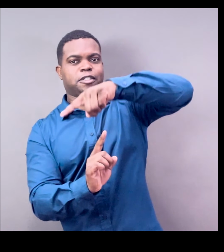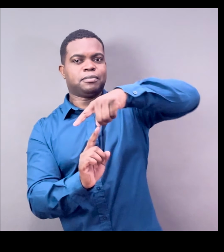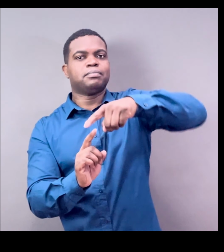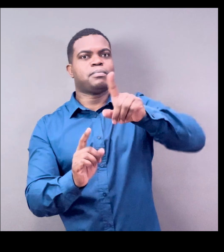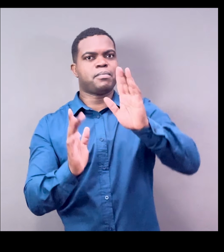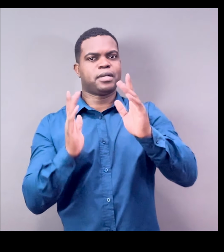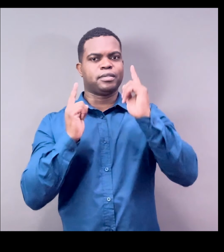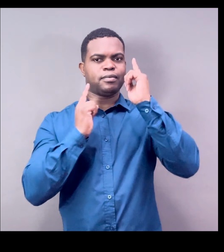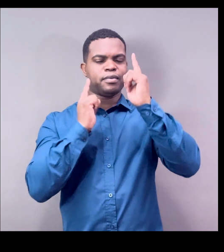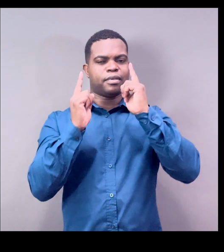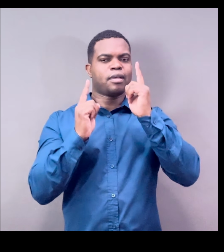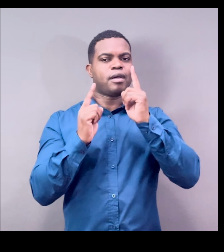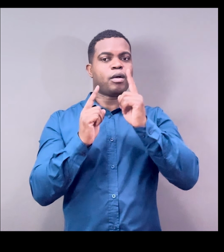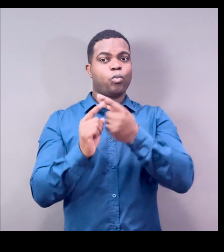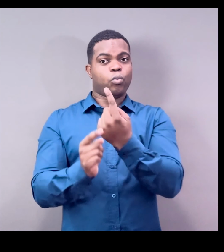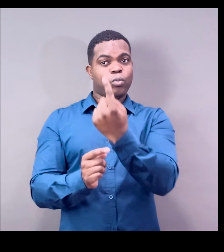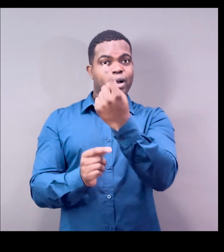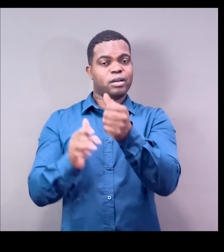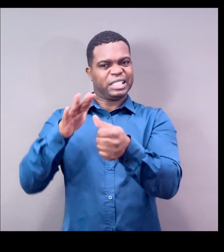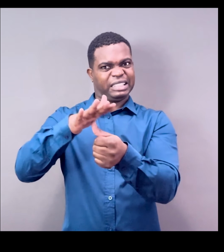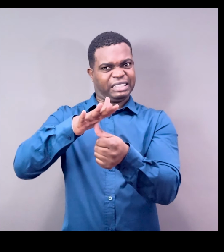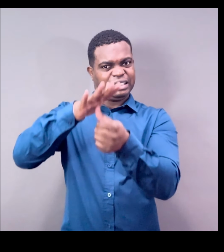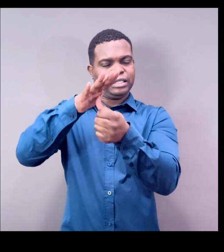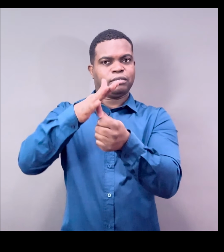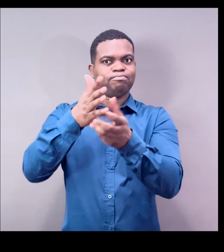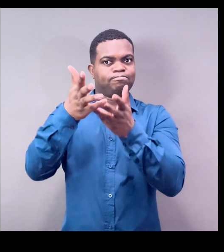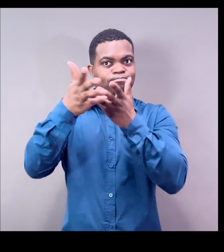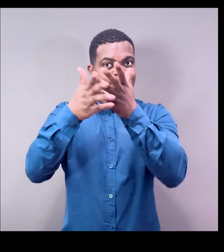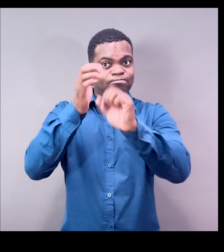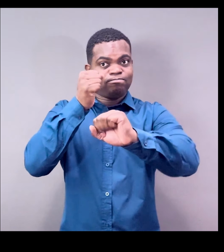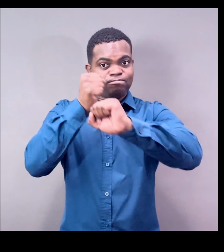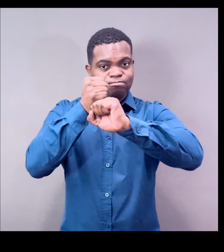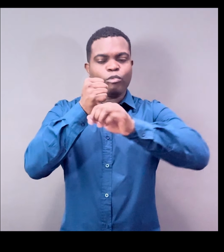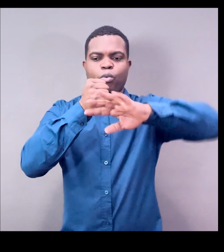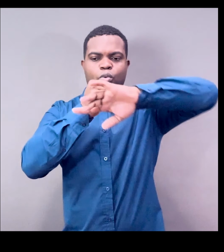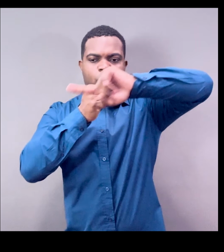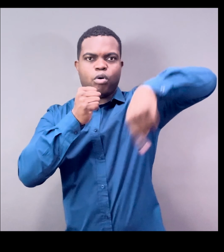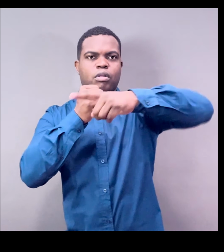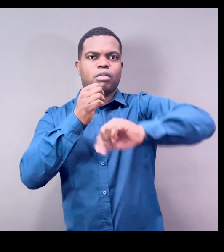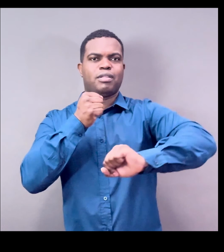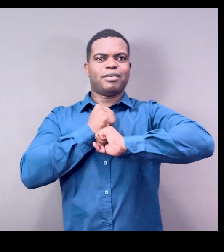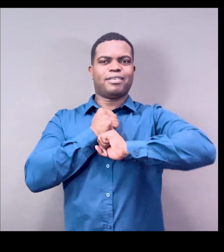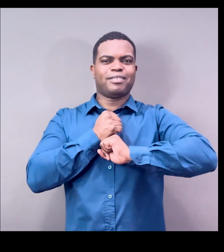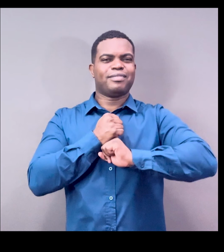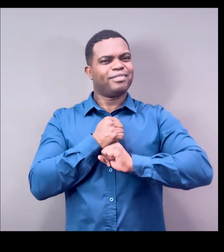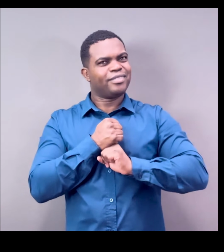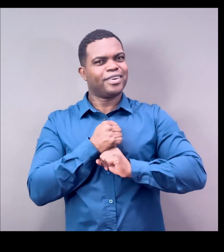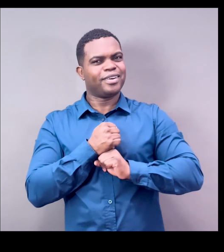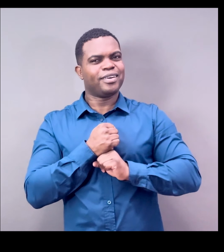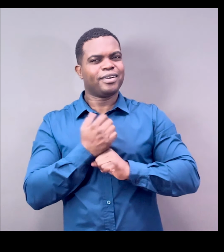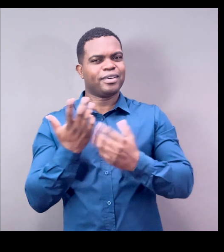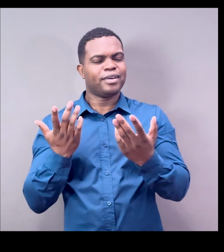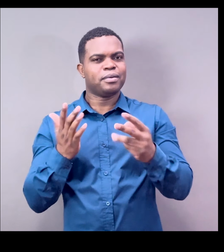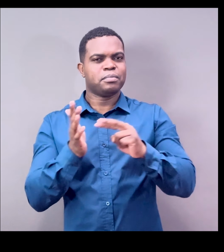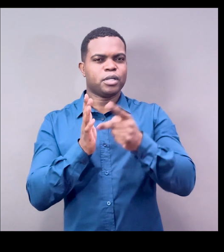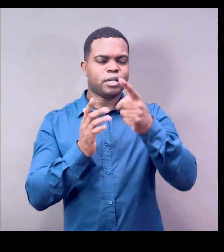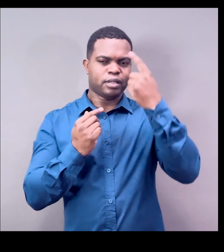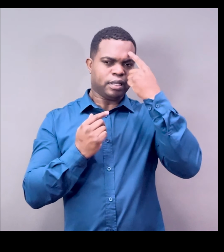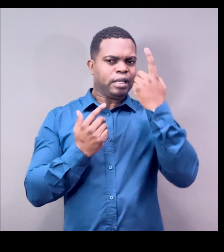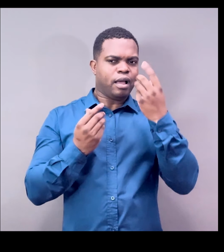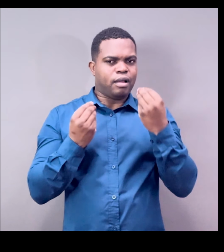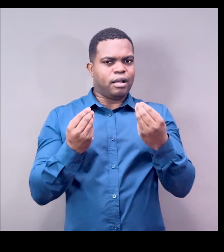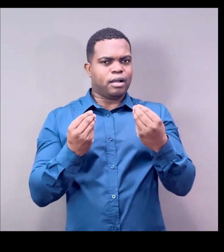will help you to get the buy-in. So this also saves time and also helps you to